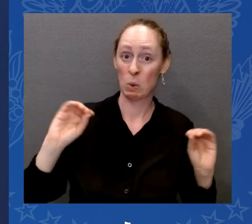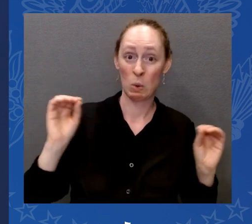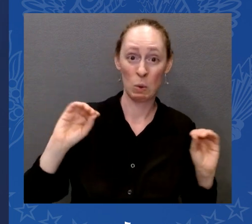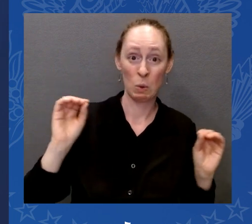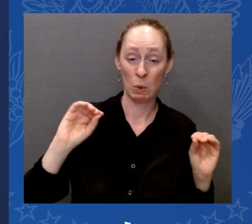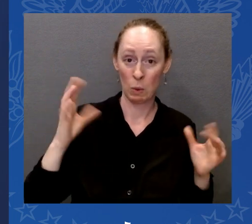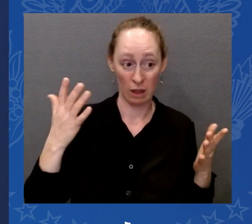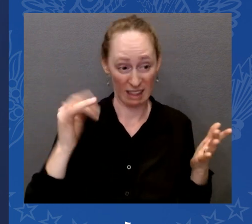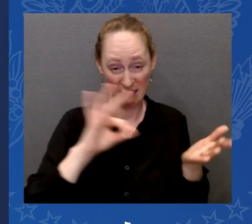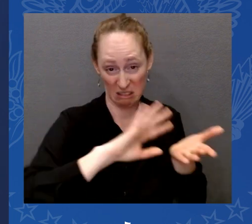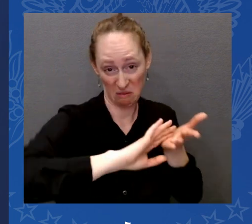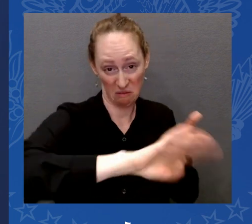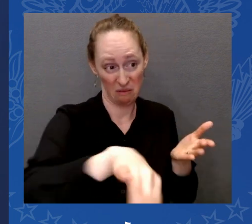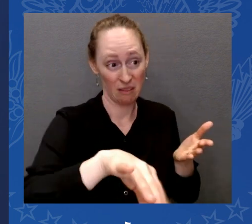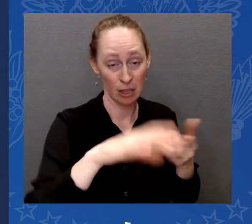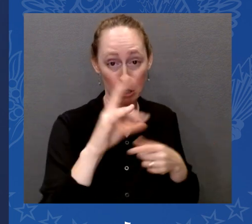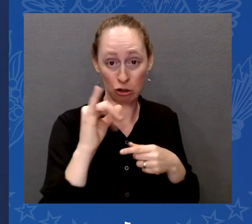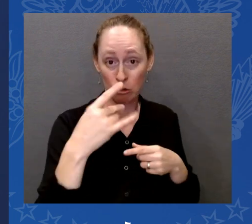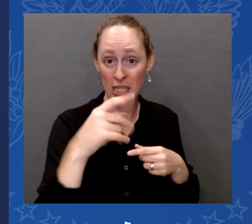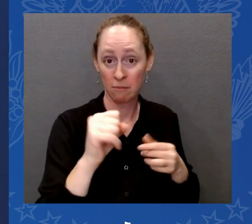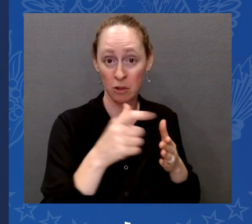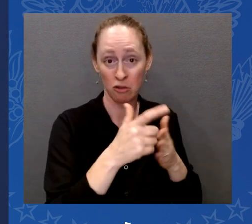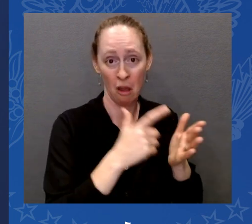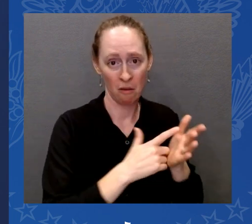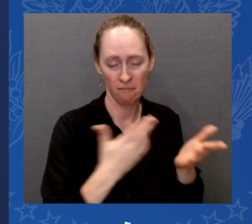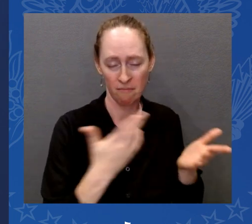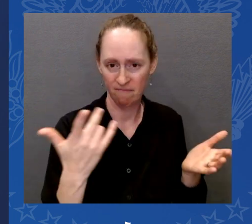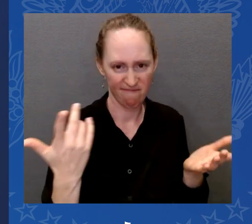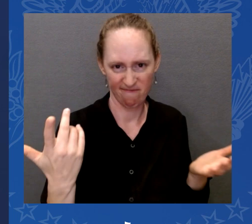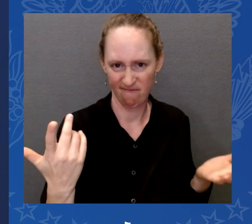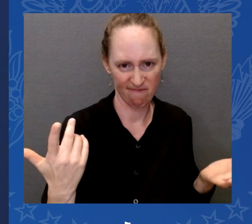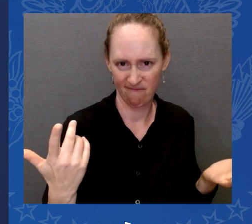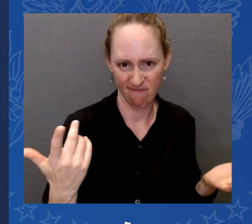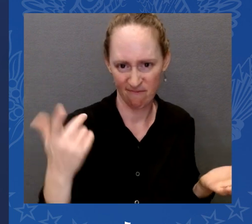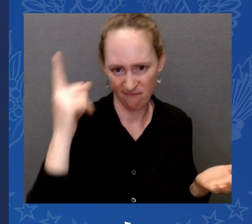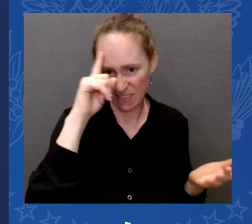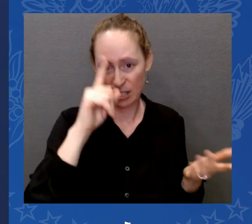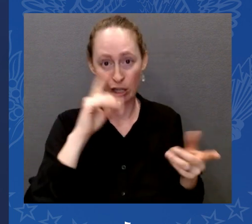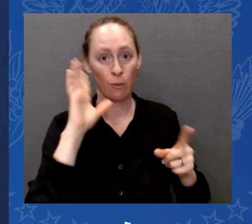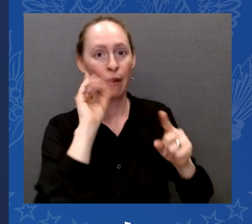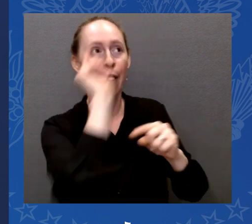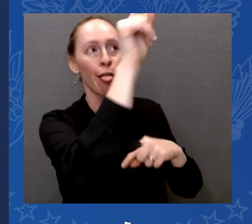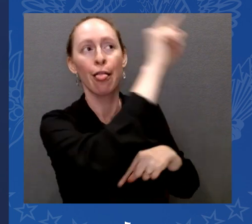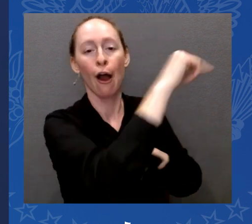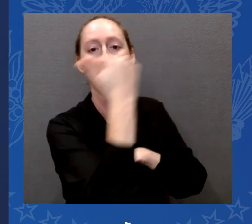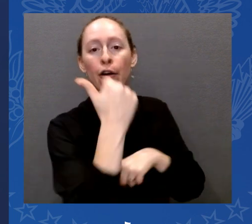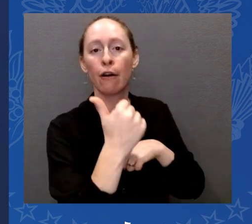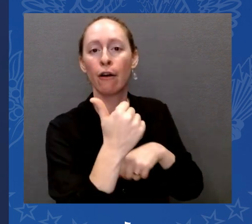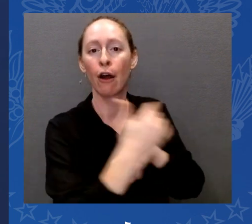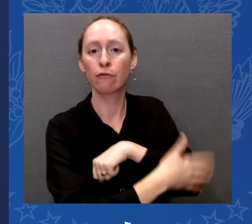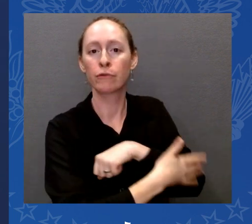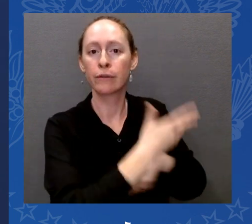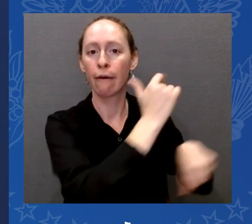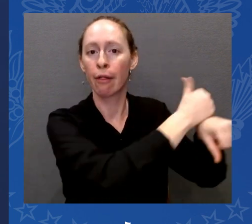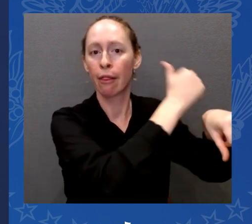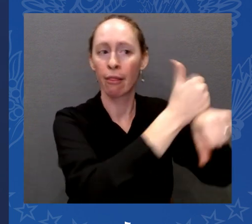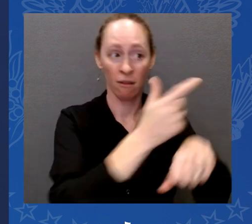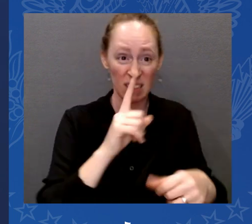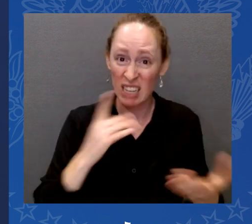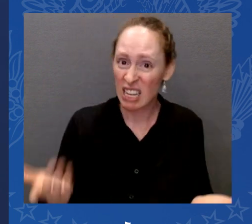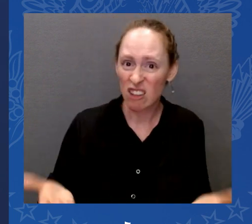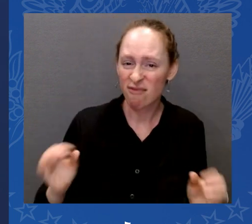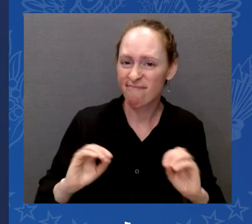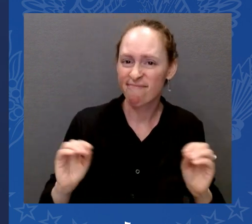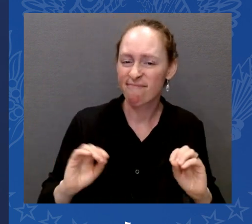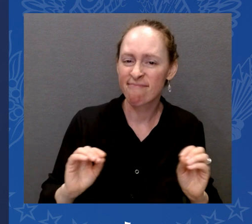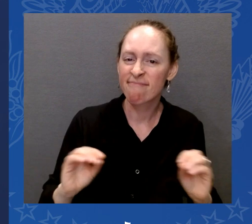in Europe or Asia, not here in America, not here in Central New York. Congressional negotiations were all